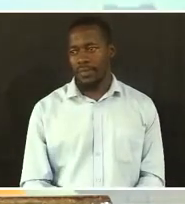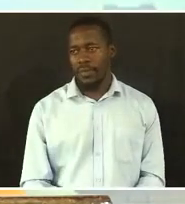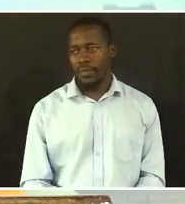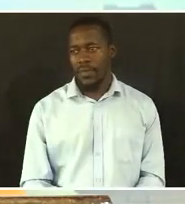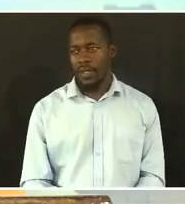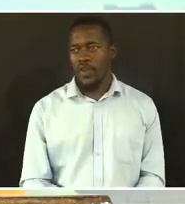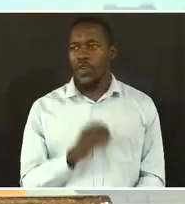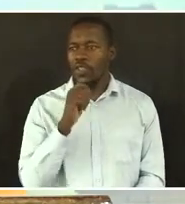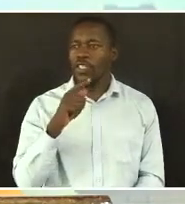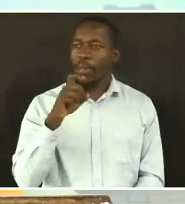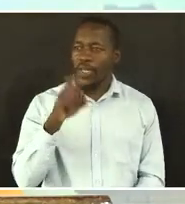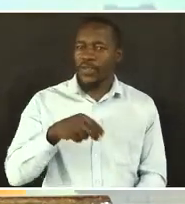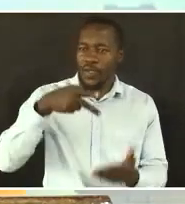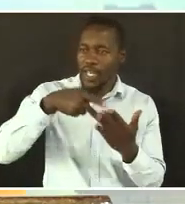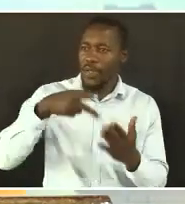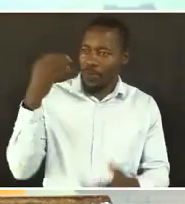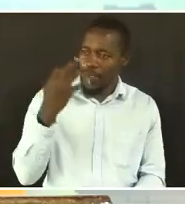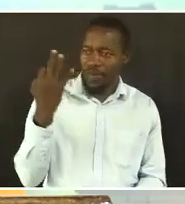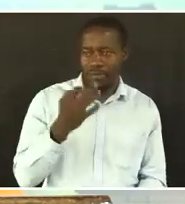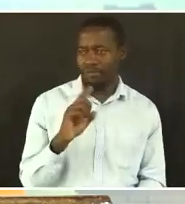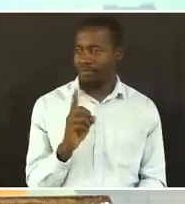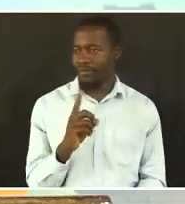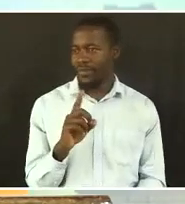I have gained 2 more. Now, listen.